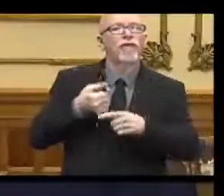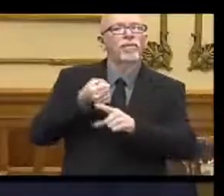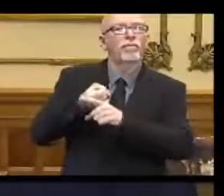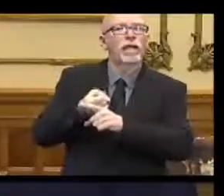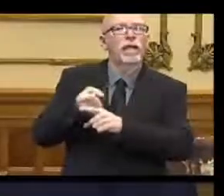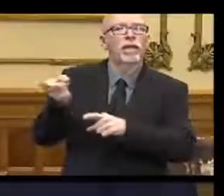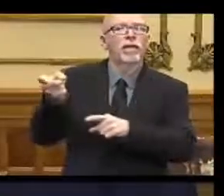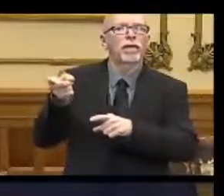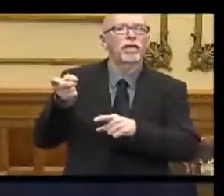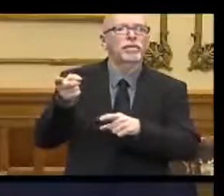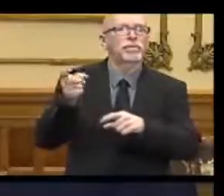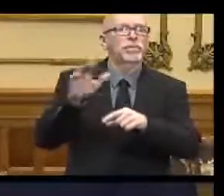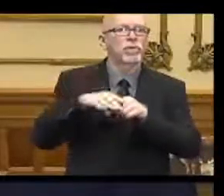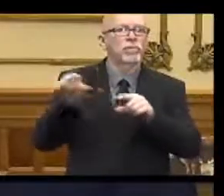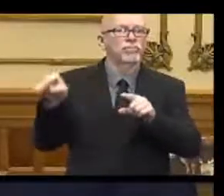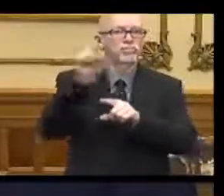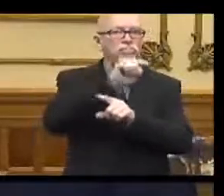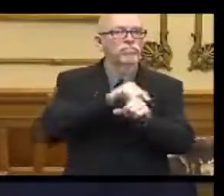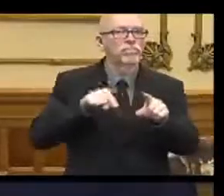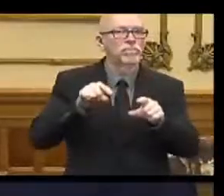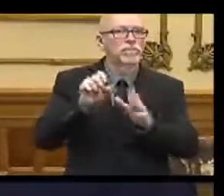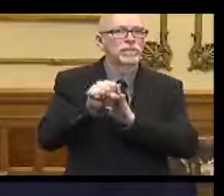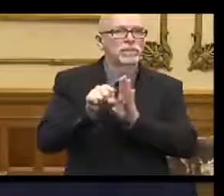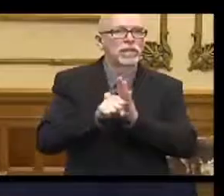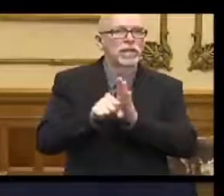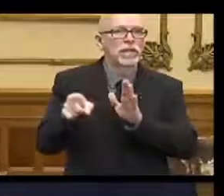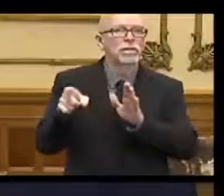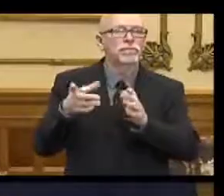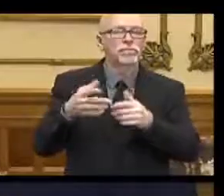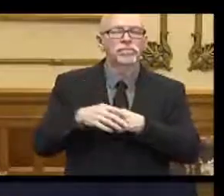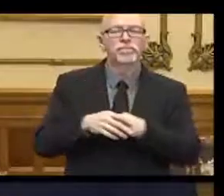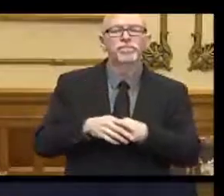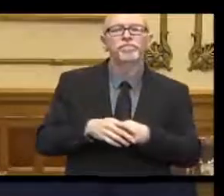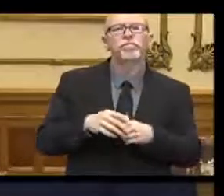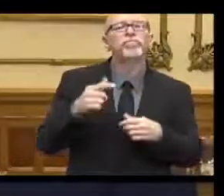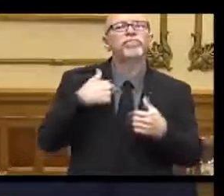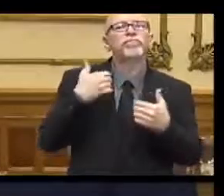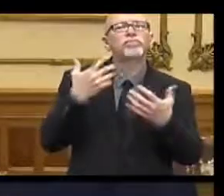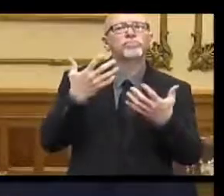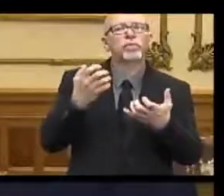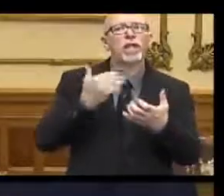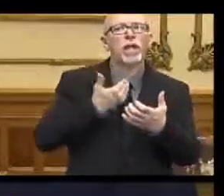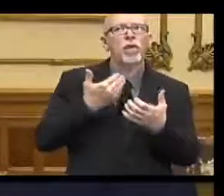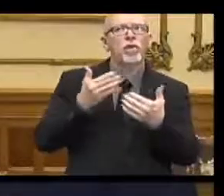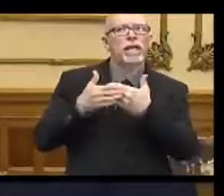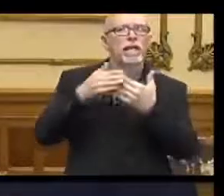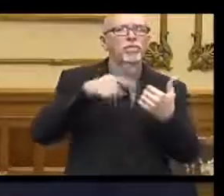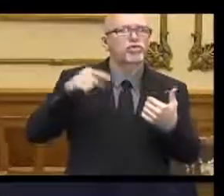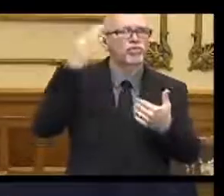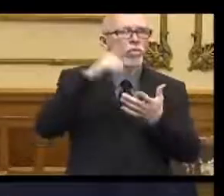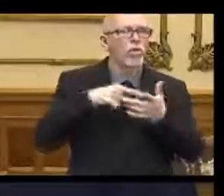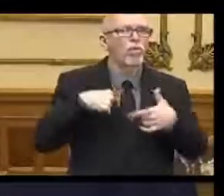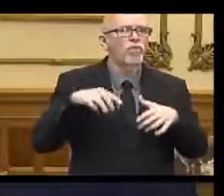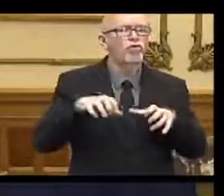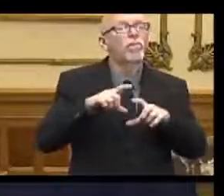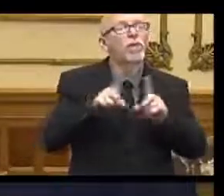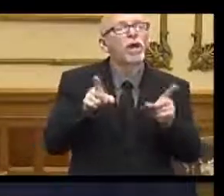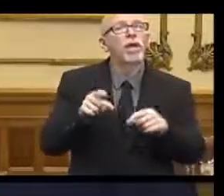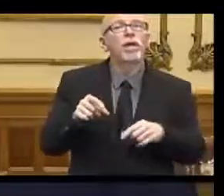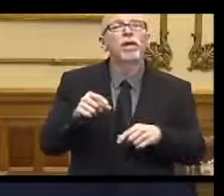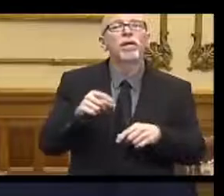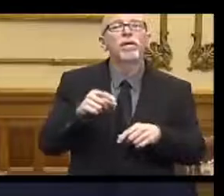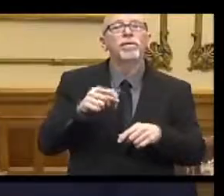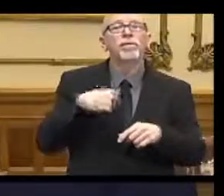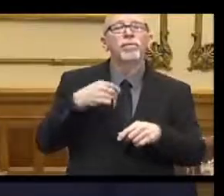or an equal or greater reaction from someone across the border. We want our neighbors to know what we're doing, but we're not going to